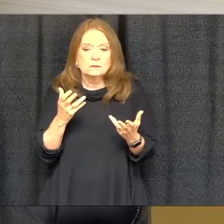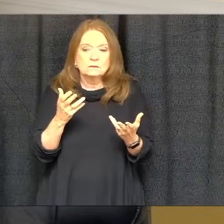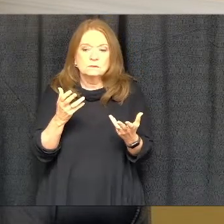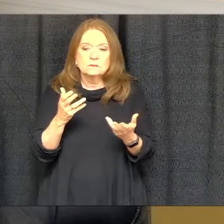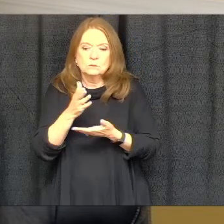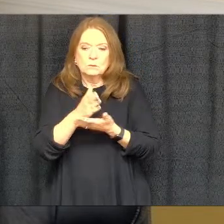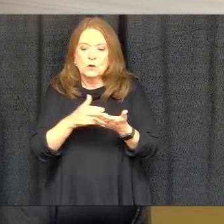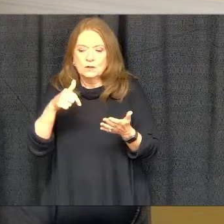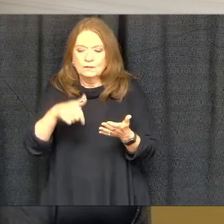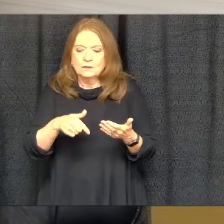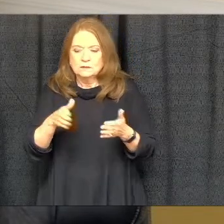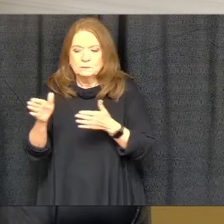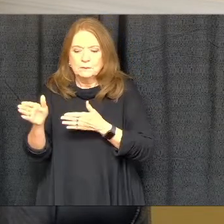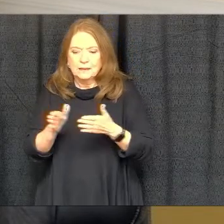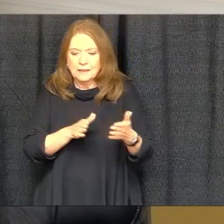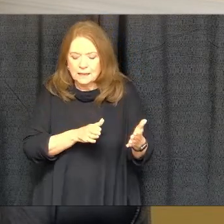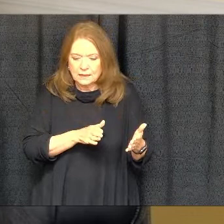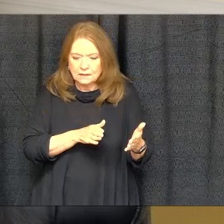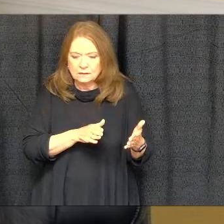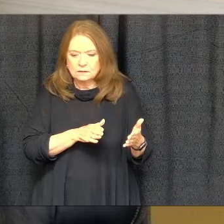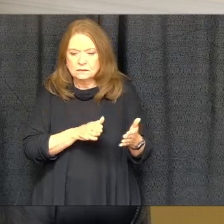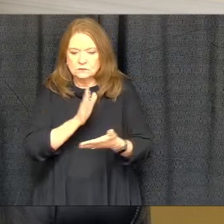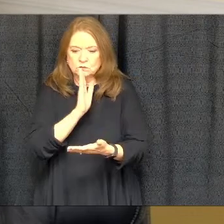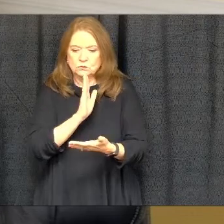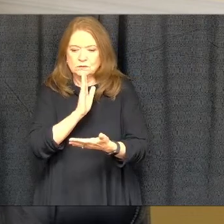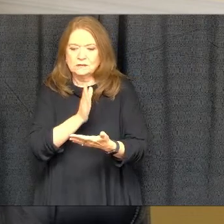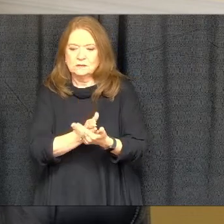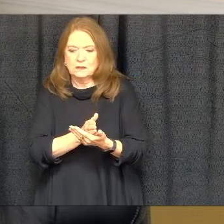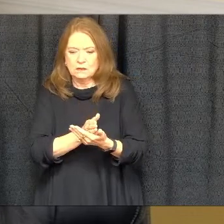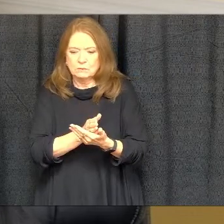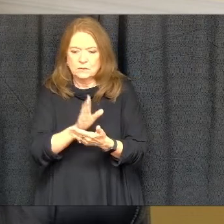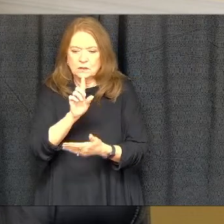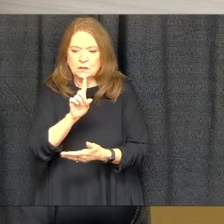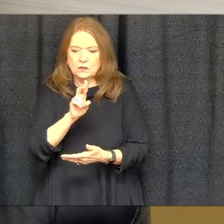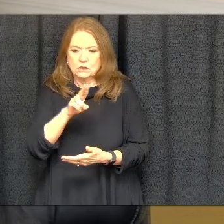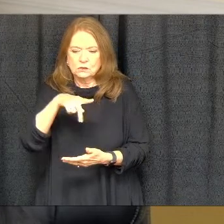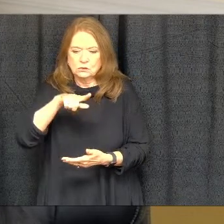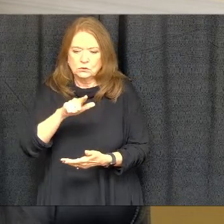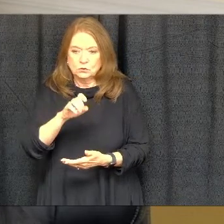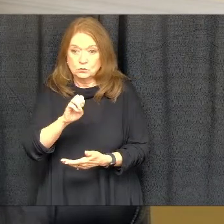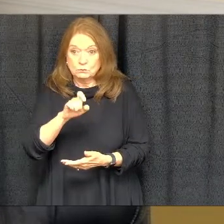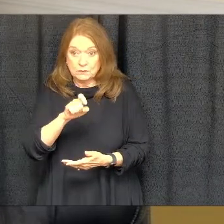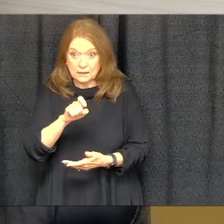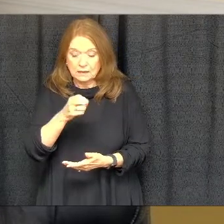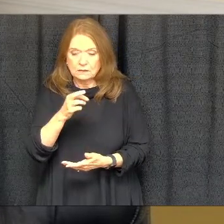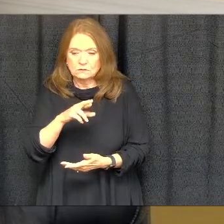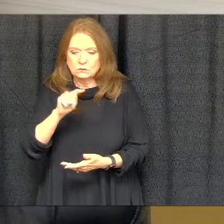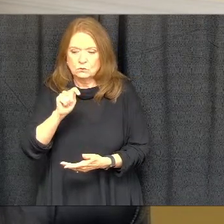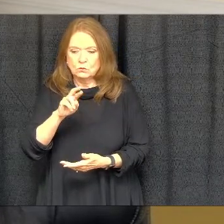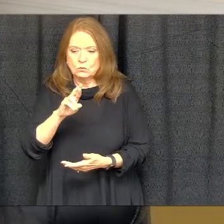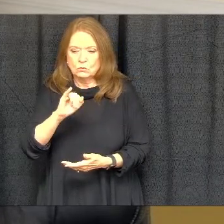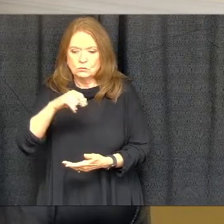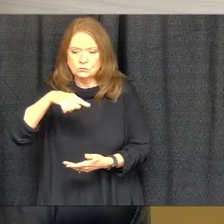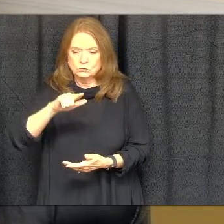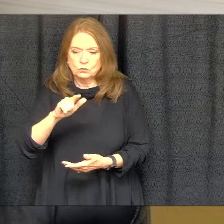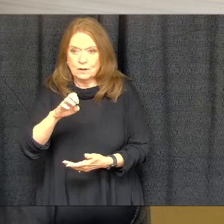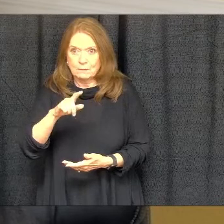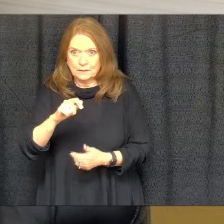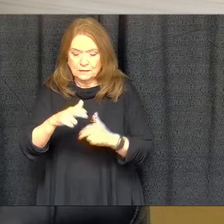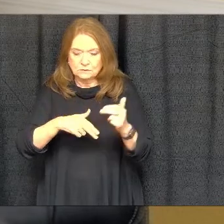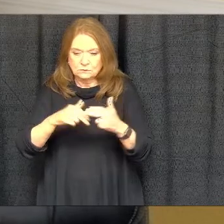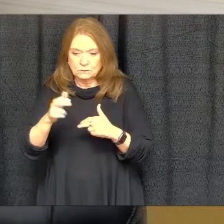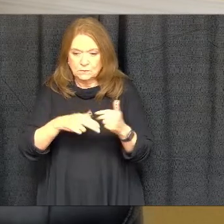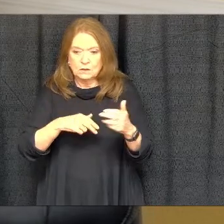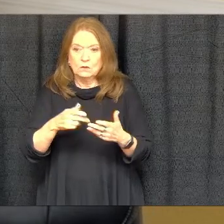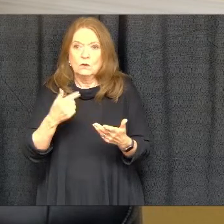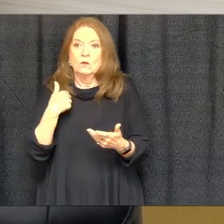River Neighborhood Plan, is to stop duplexes, any more duplexes from being built, because we already have a lot. We're looking for affordable